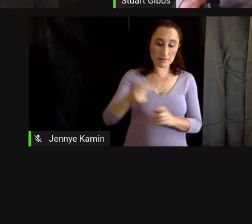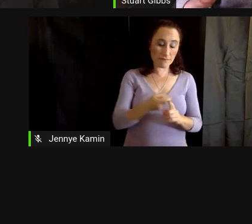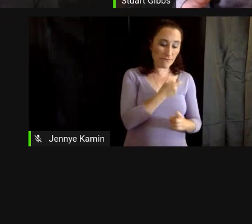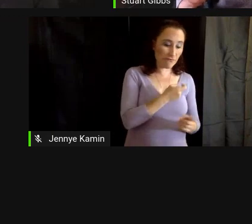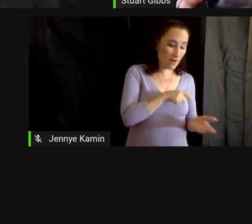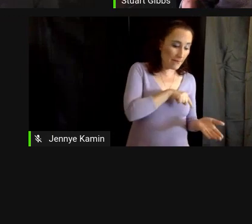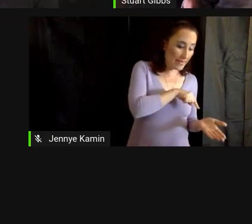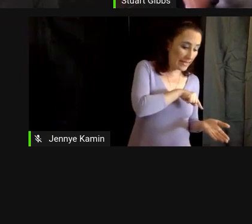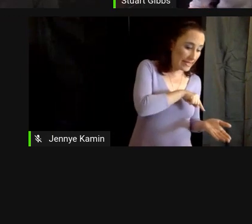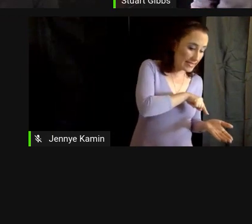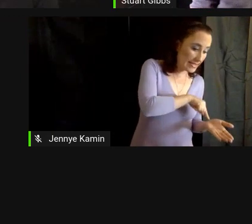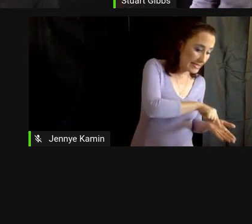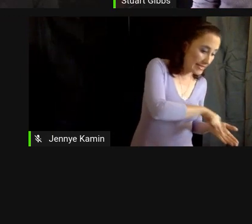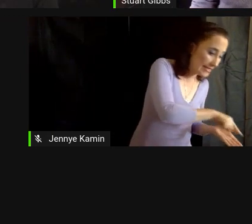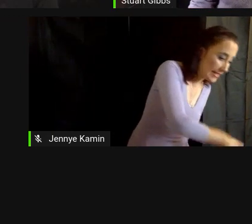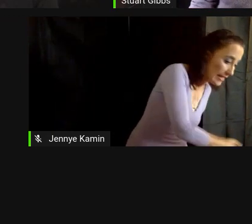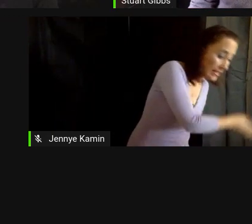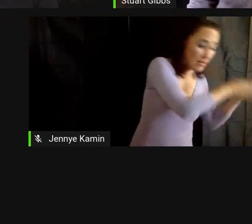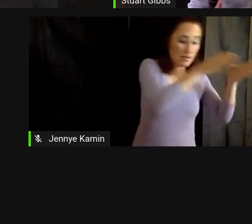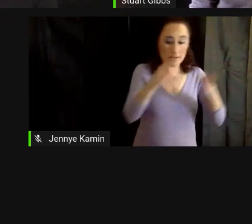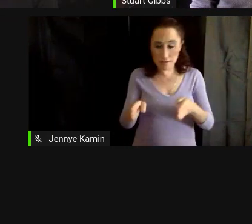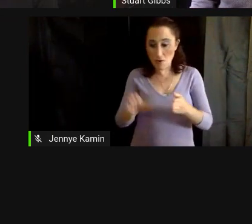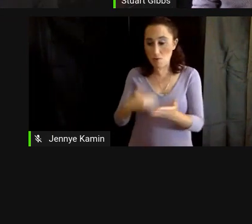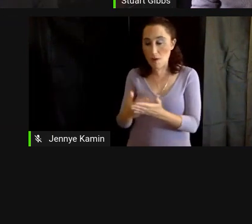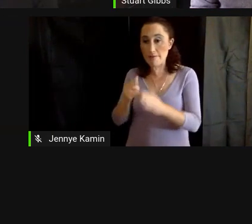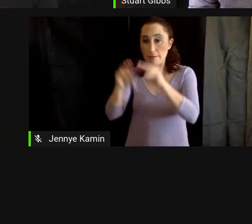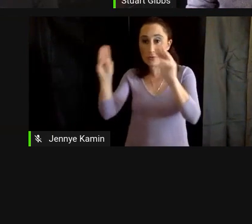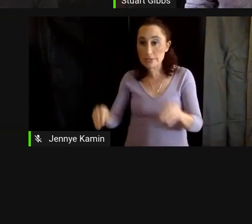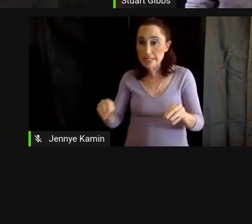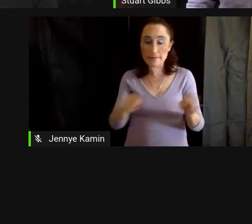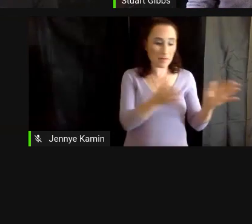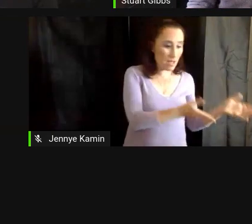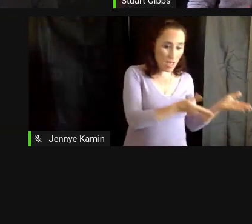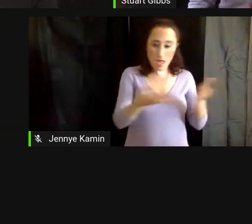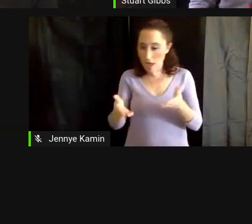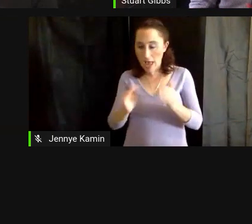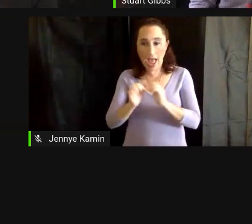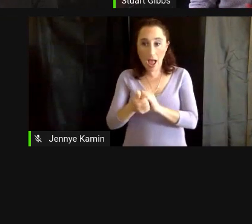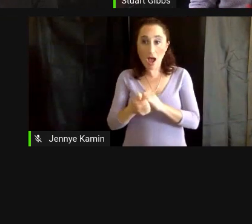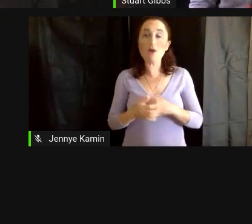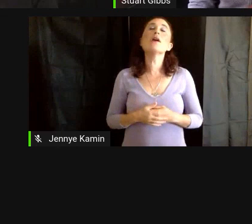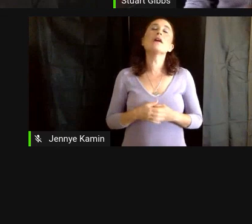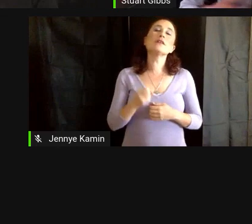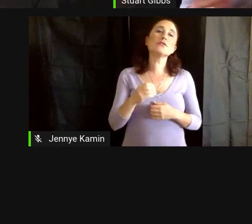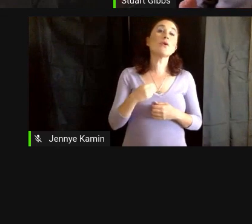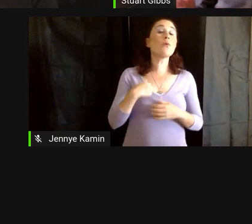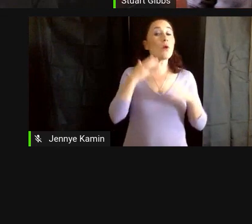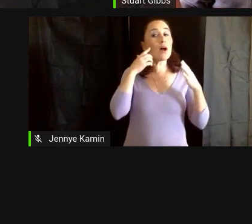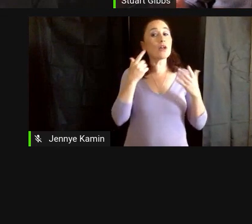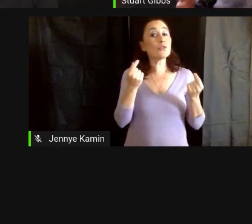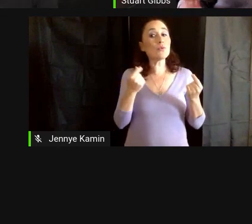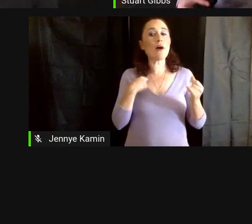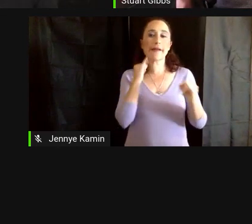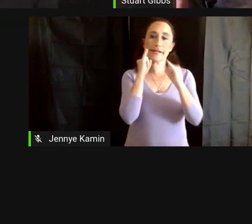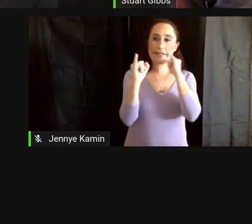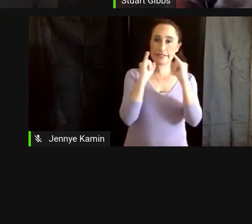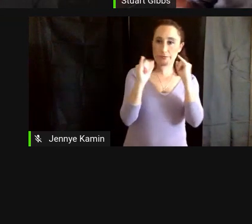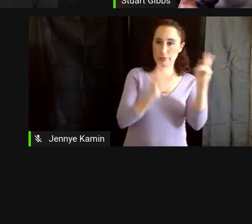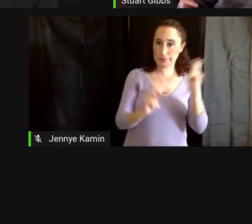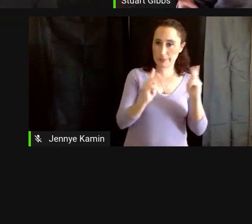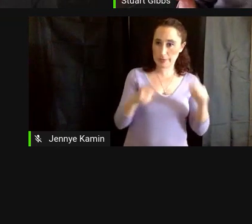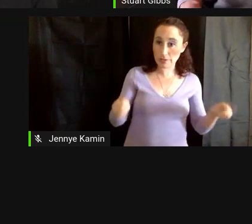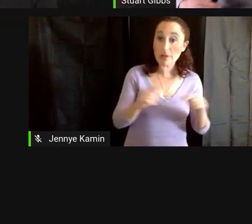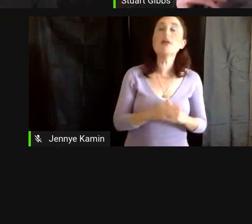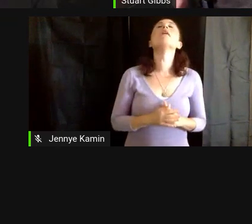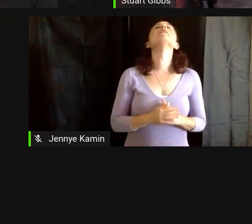museum, and so I went and I interviewed people who specialized in this, and when I did that, that helped me start to get